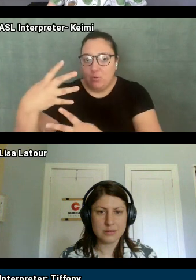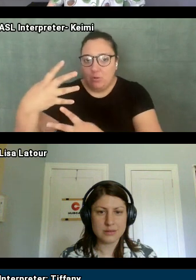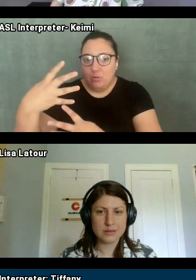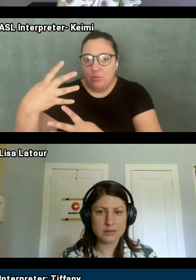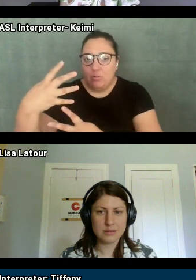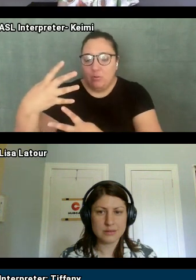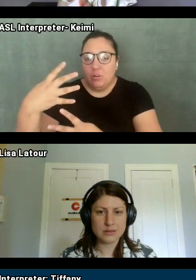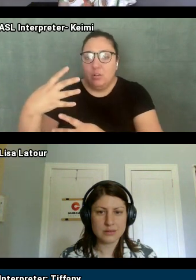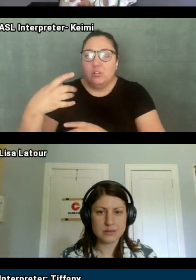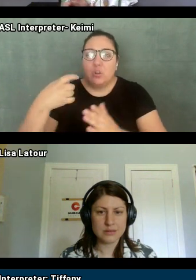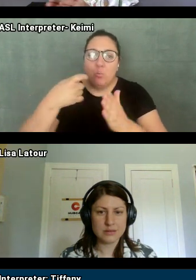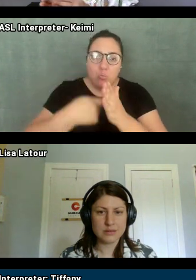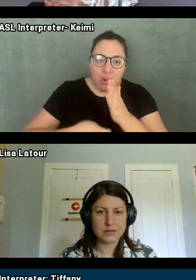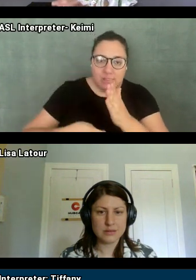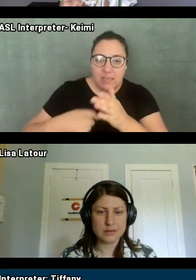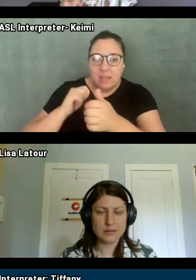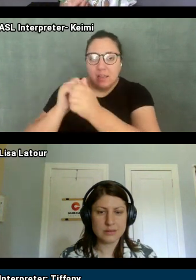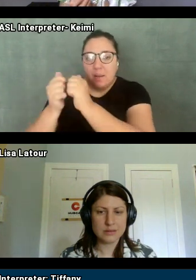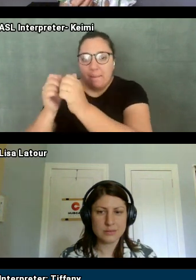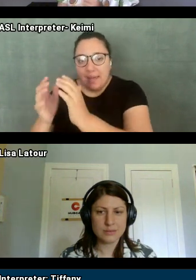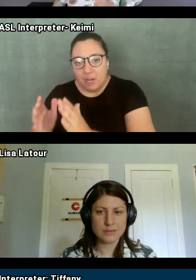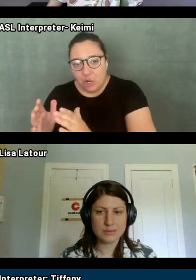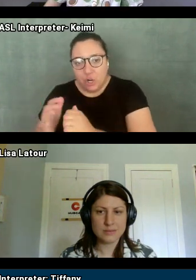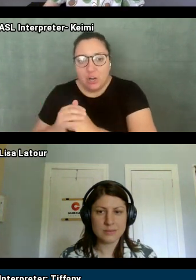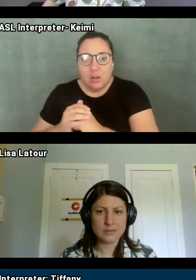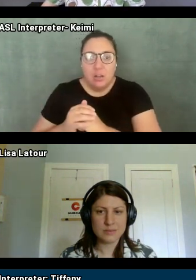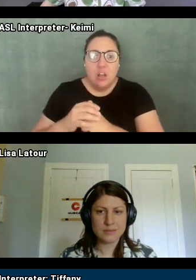are pricing, competitor, and product functionality.